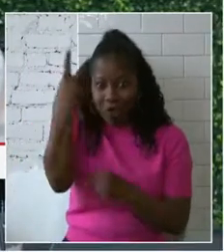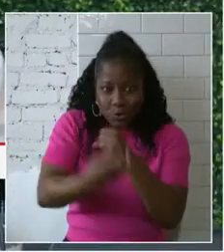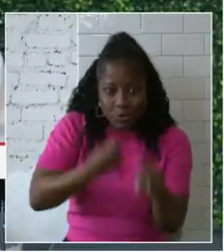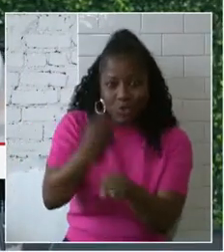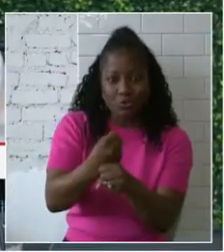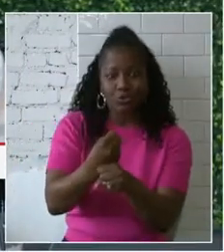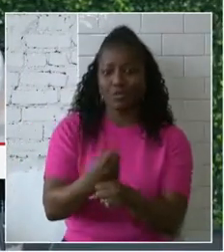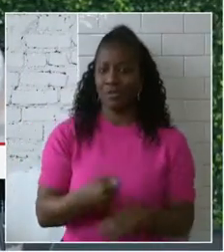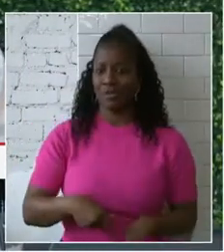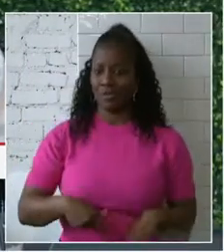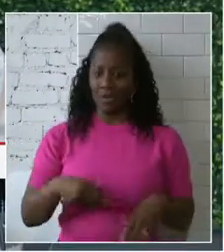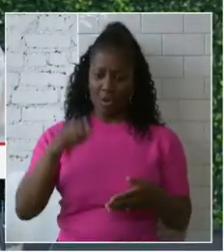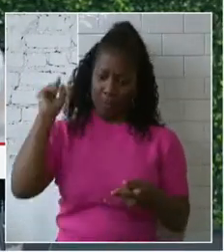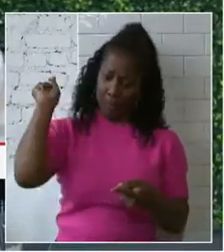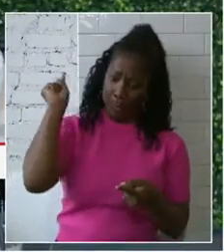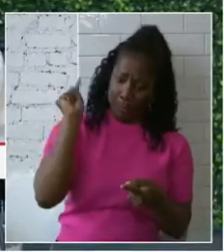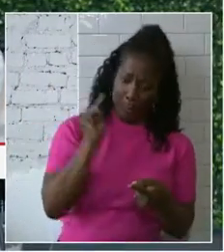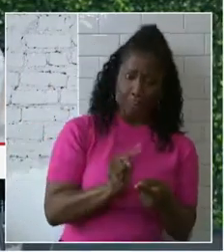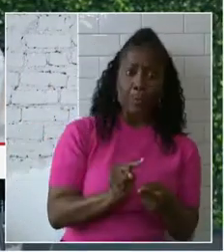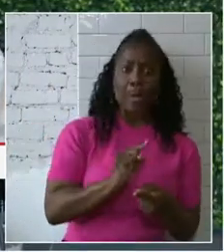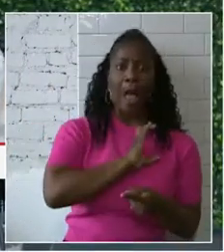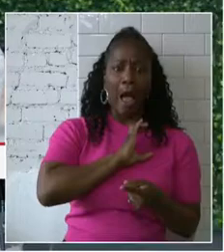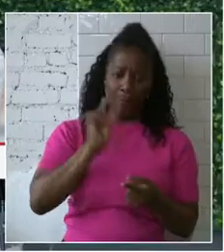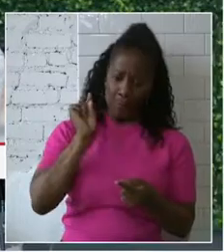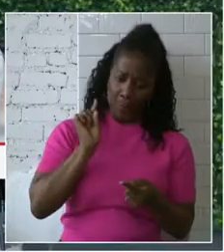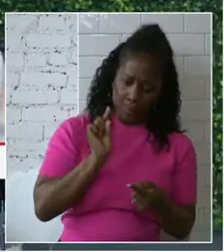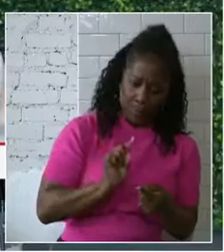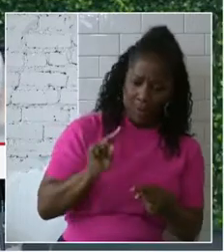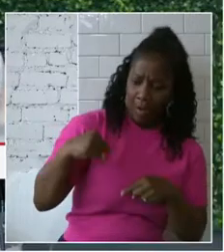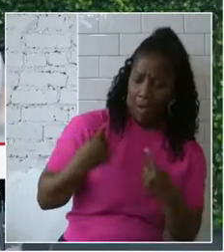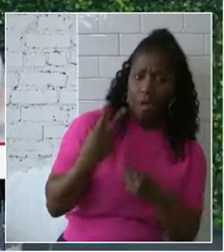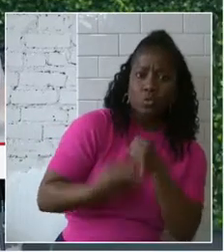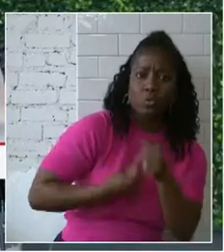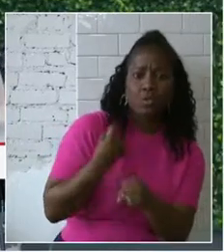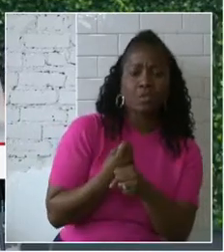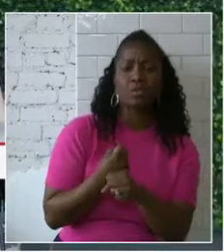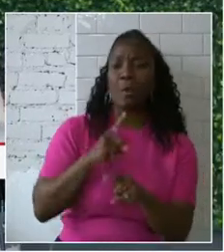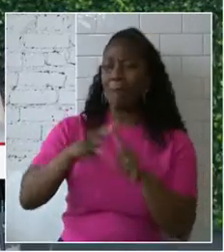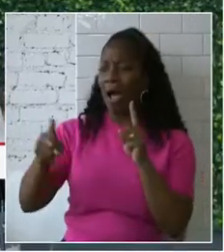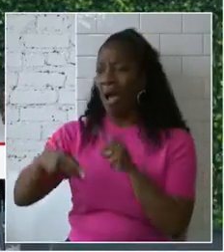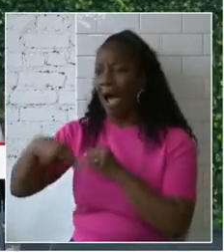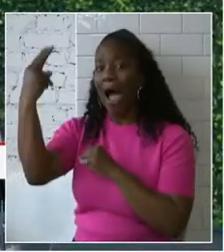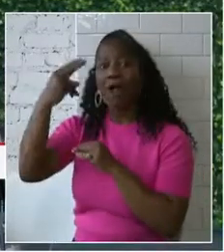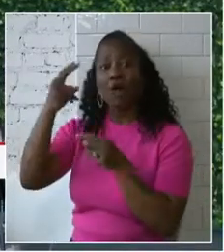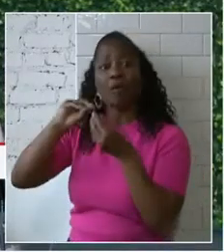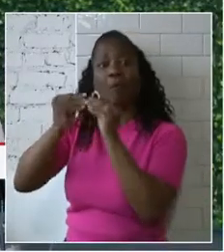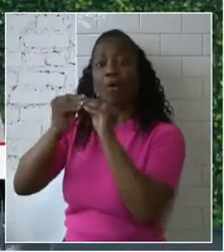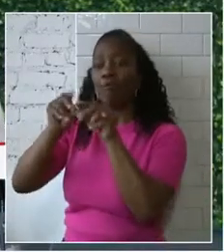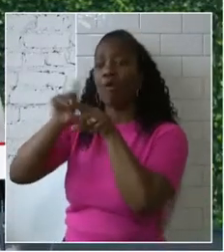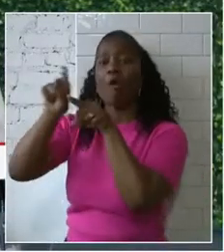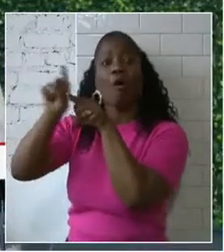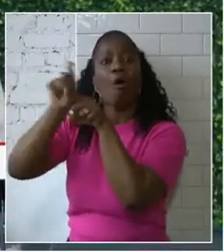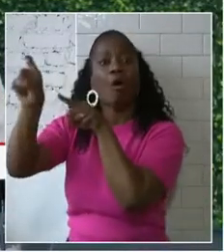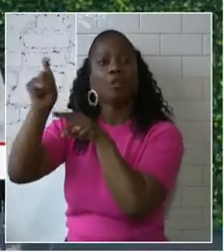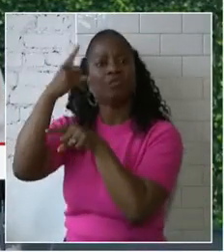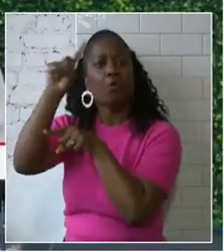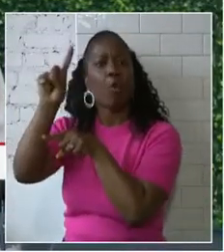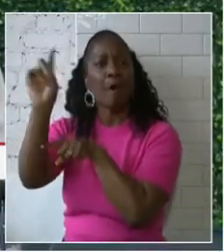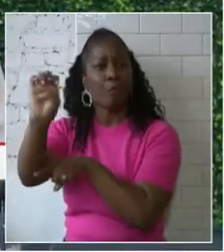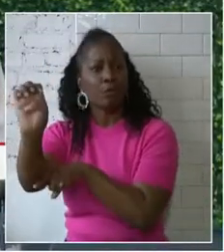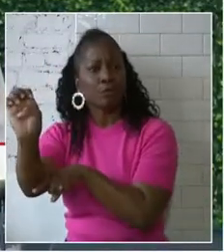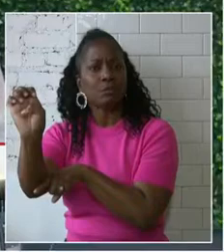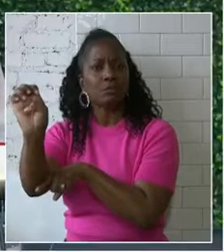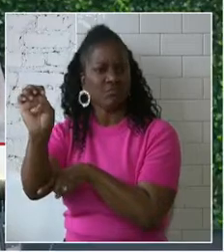have fewer officers, but you have the same level, or in some cases higher number of calls, it makes sense that it's going to take